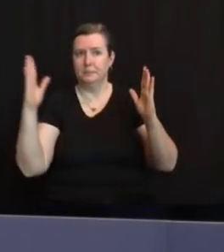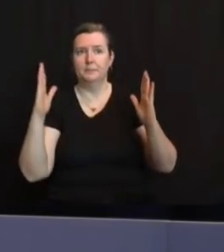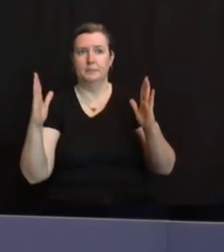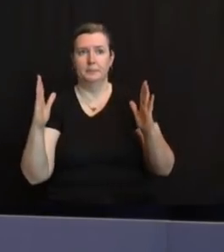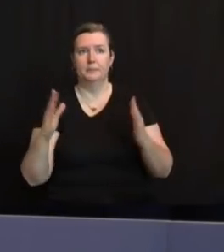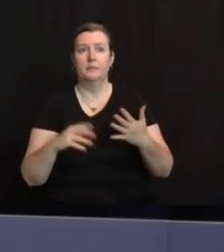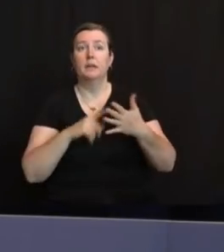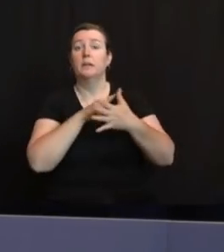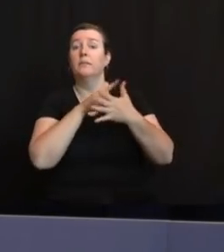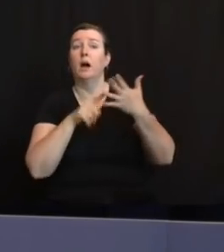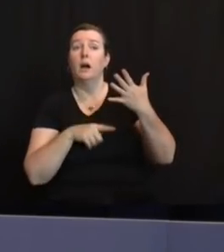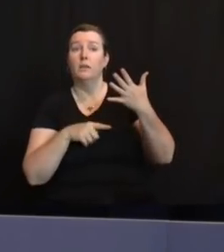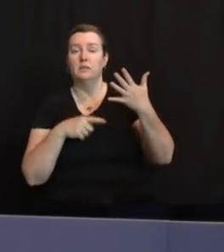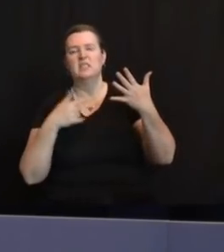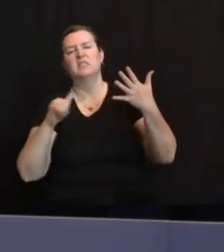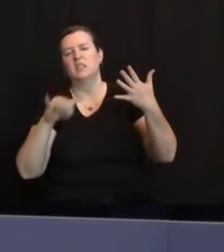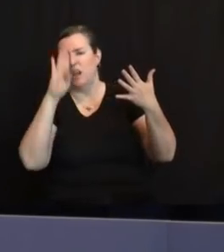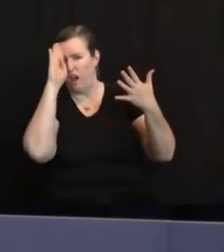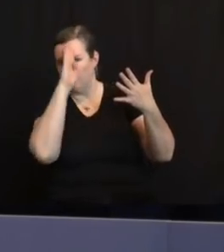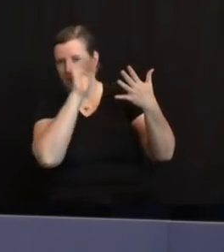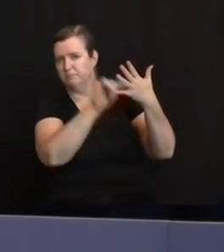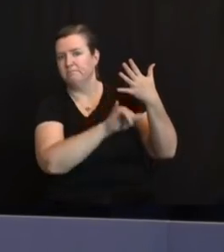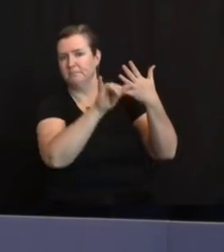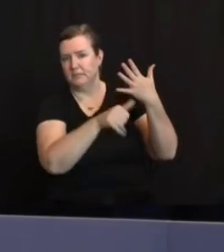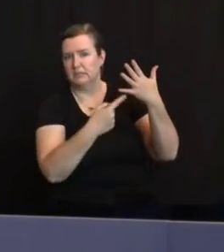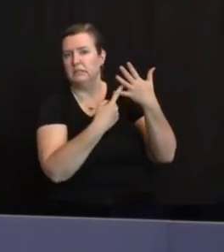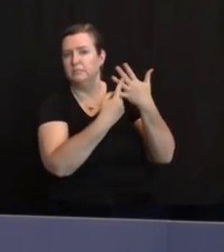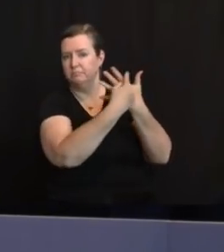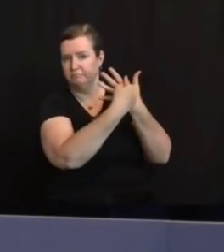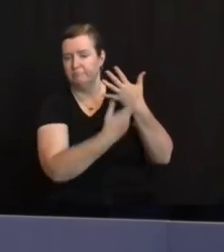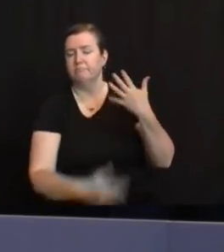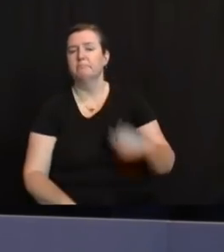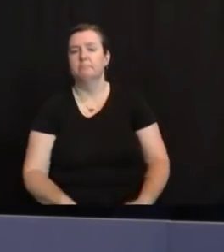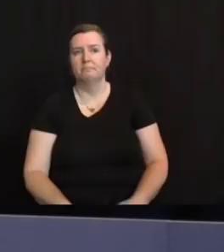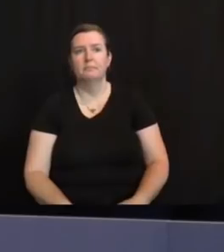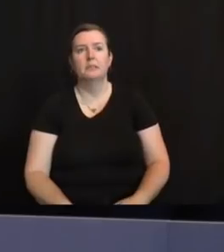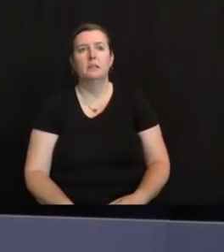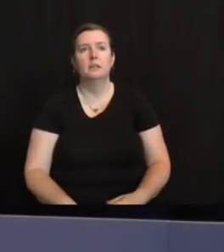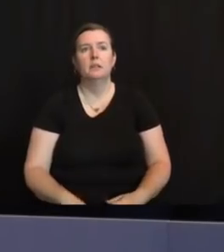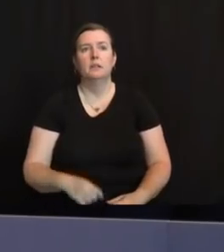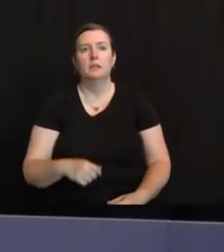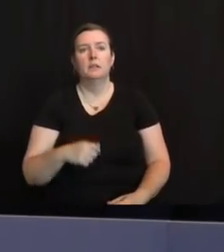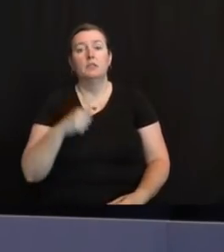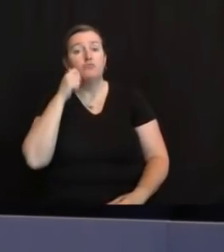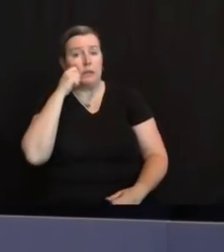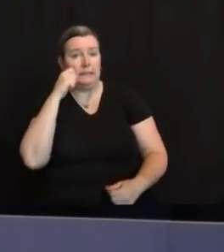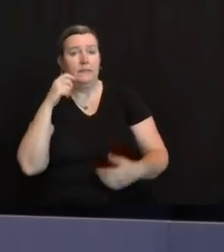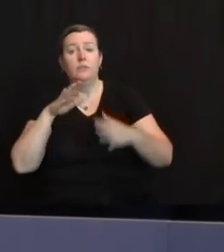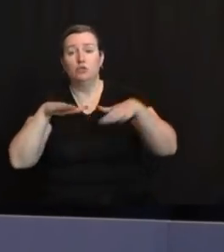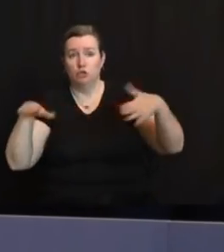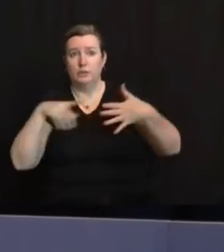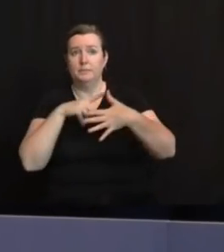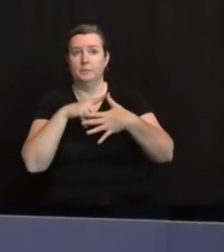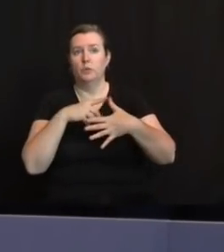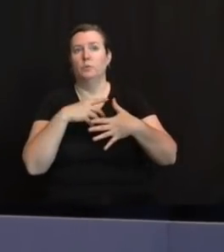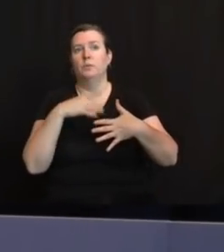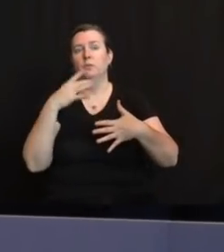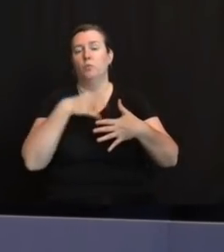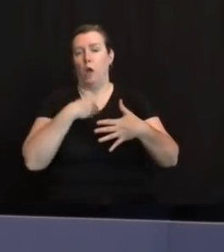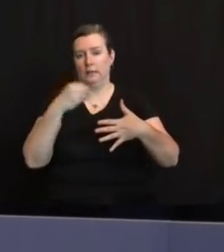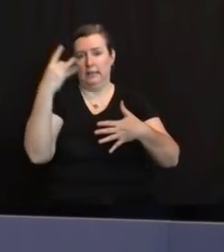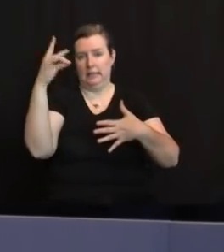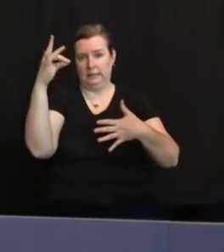the children are currently hospitalized. The breakdown of race and ethnicity of these cases is white